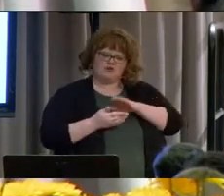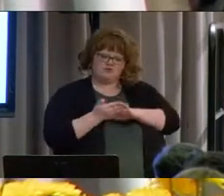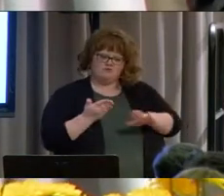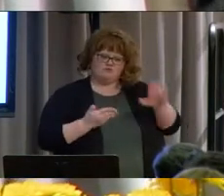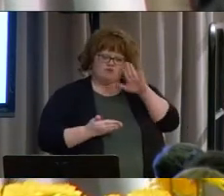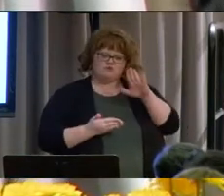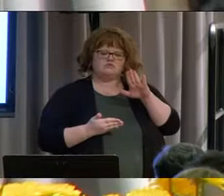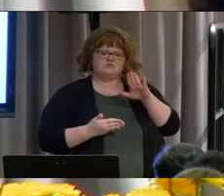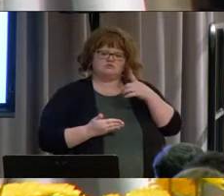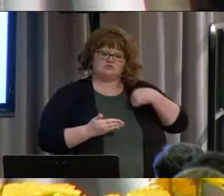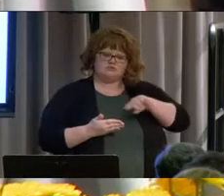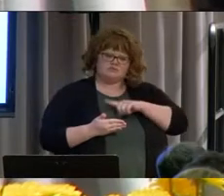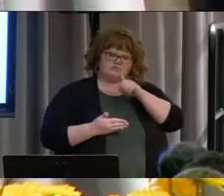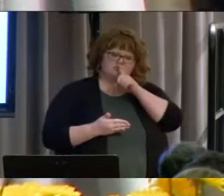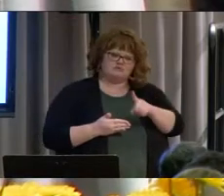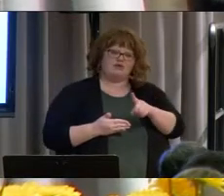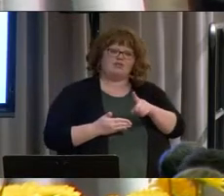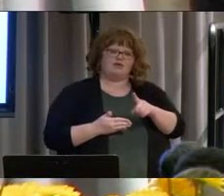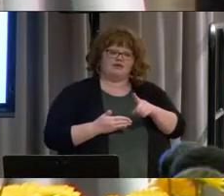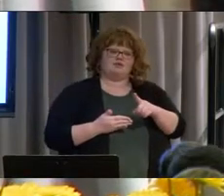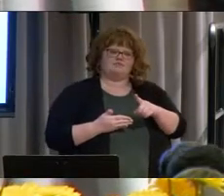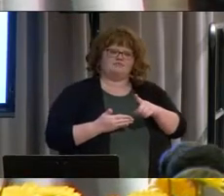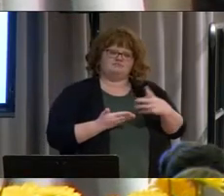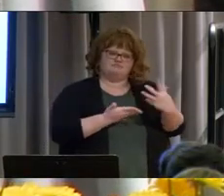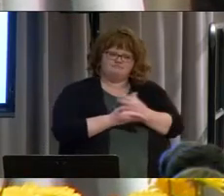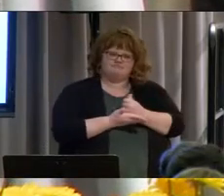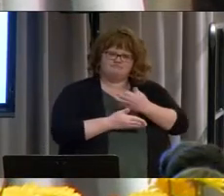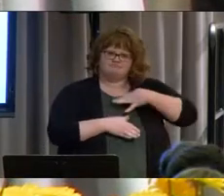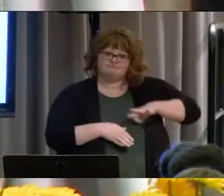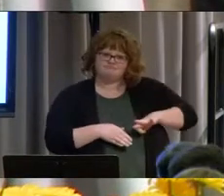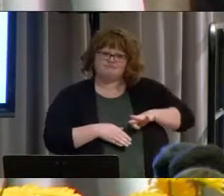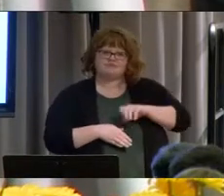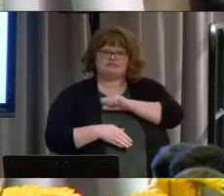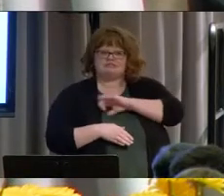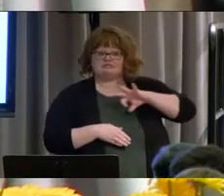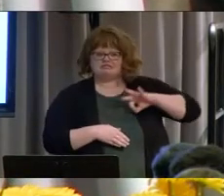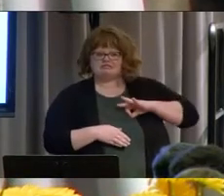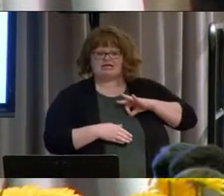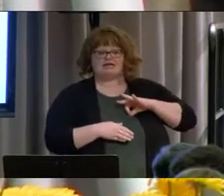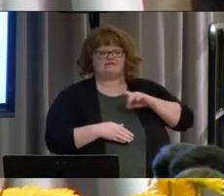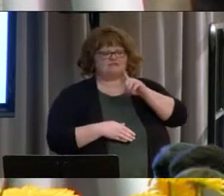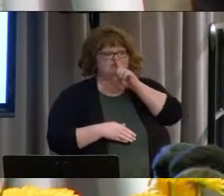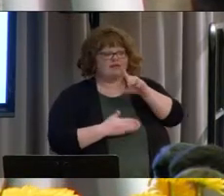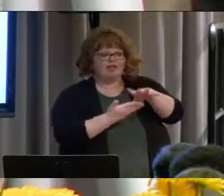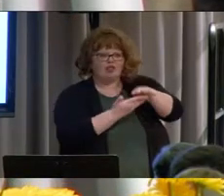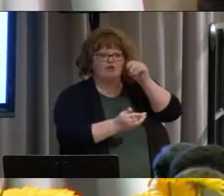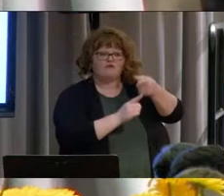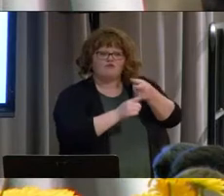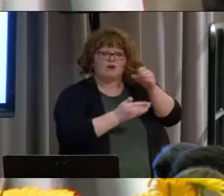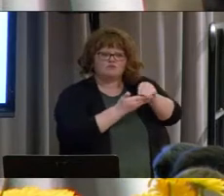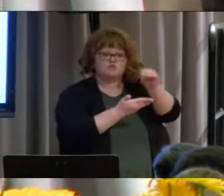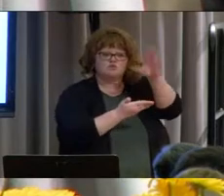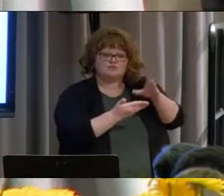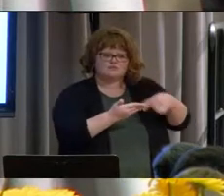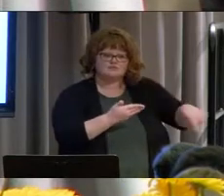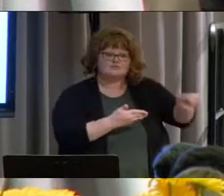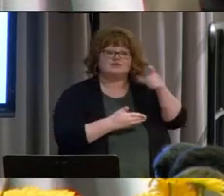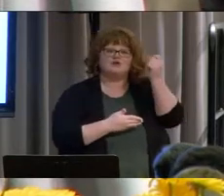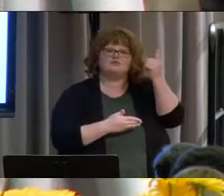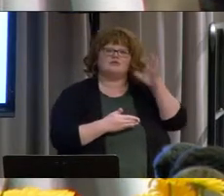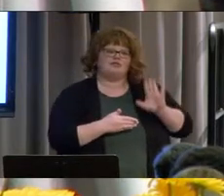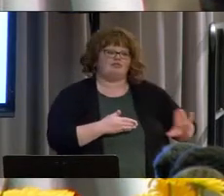communities? And I mean the kinds of things we as a faculty need to learn from our students, because they have grown up very